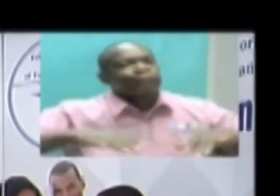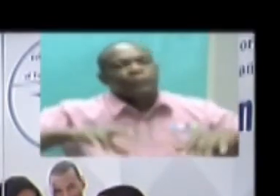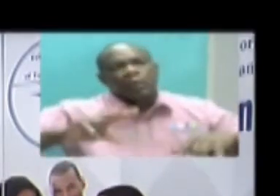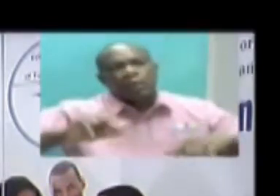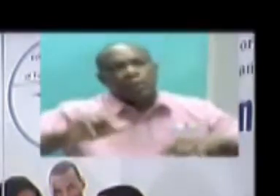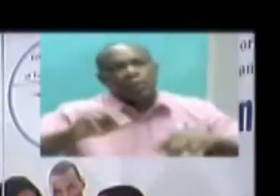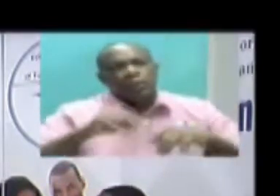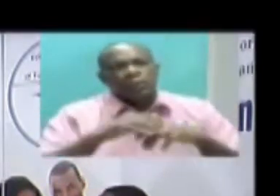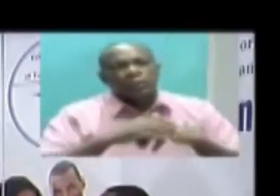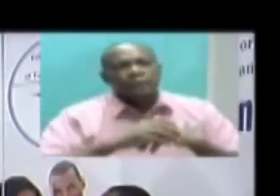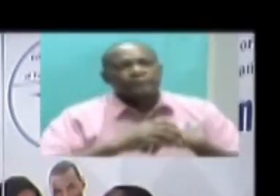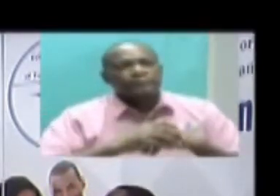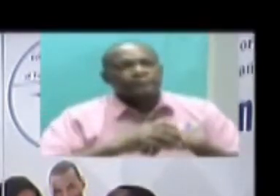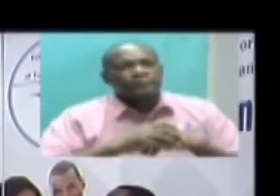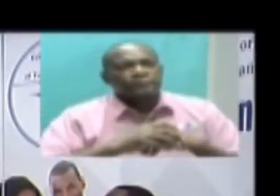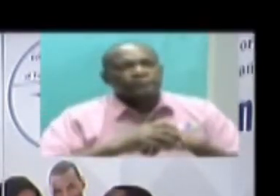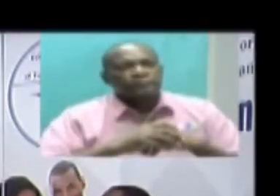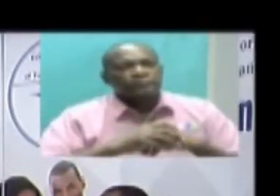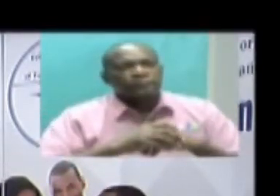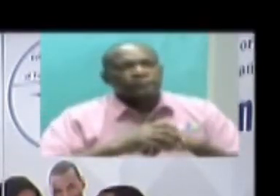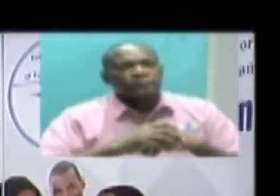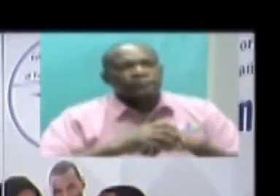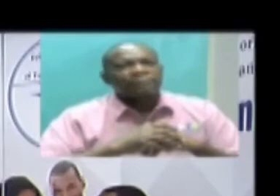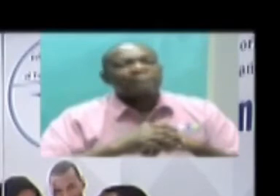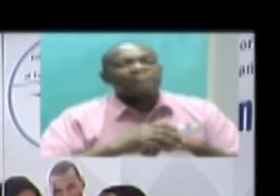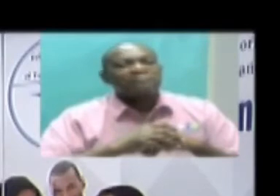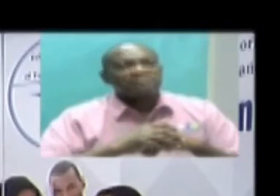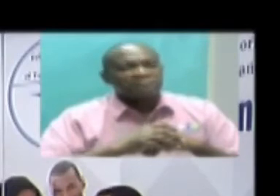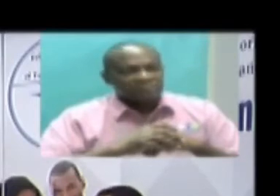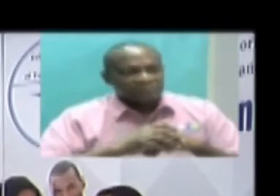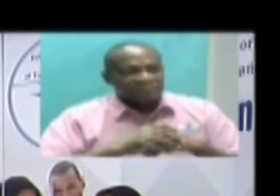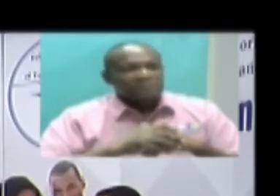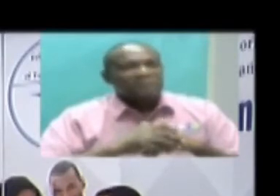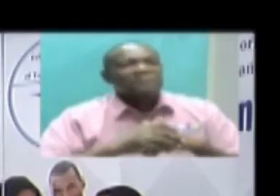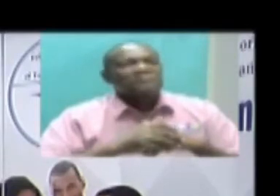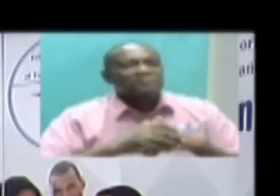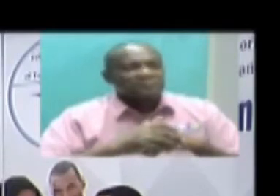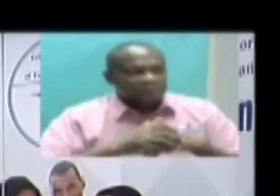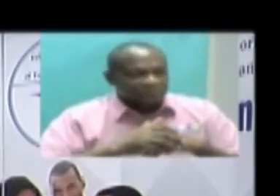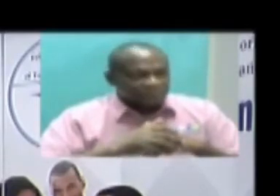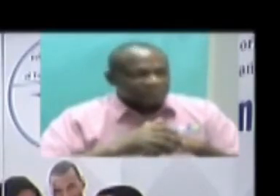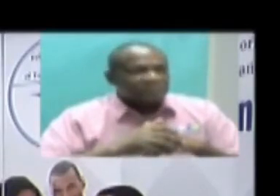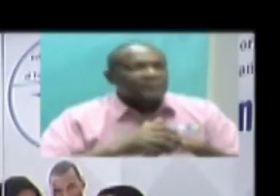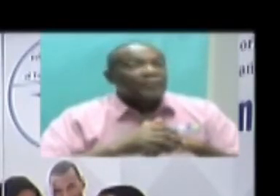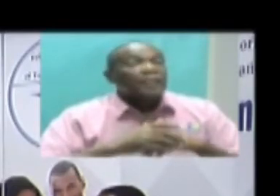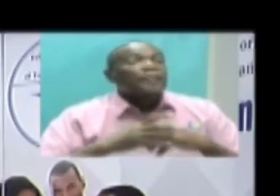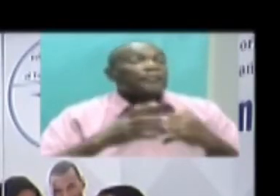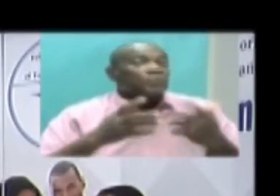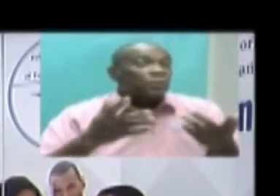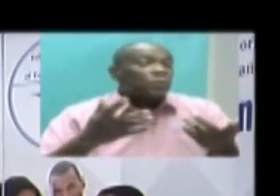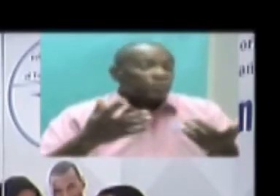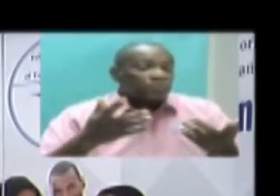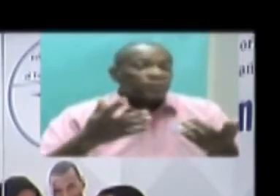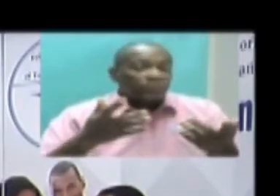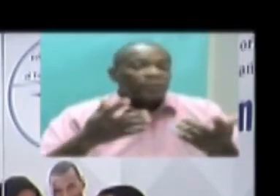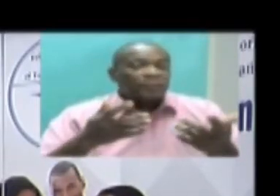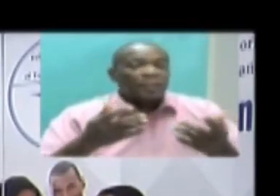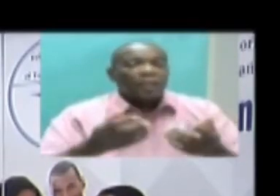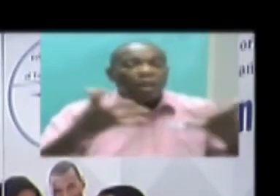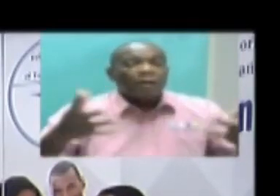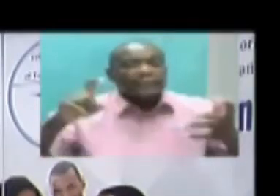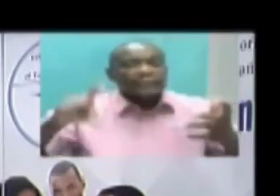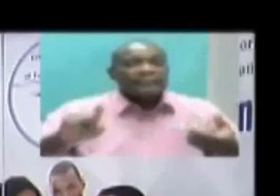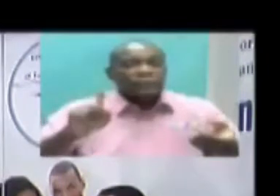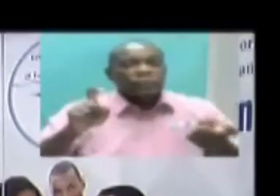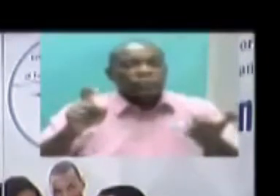to January 2019. Yeah, we're not going back. But then should we try start changing that dialogue? Yes. The new